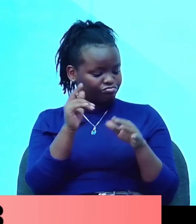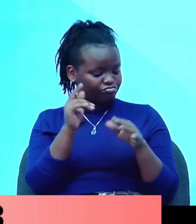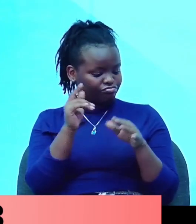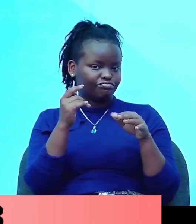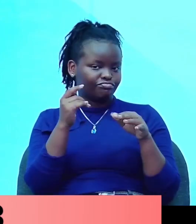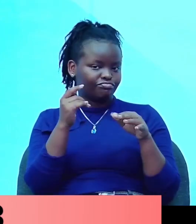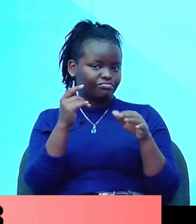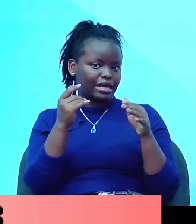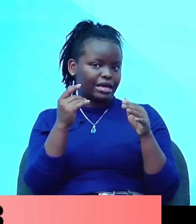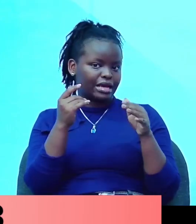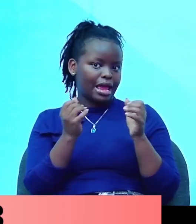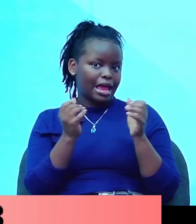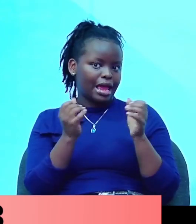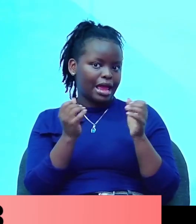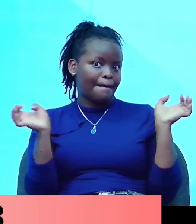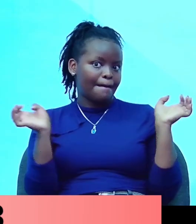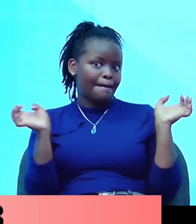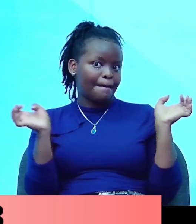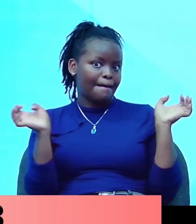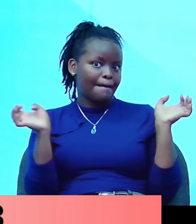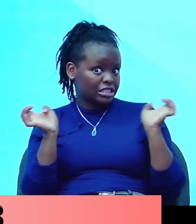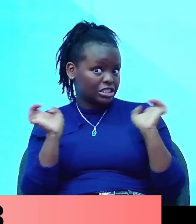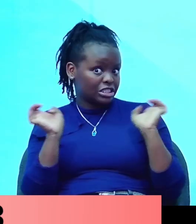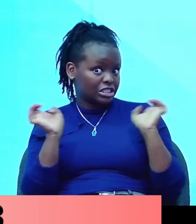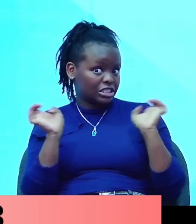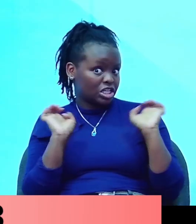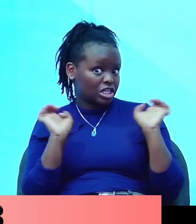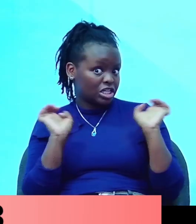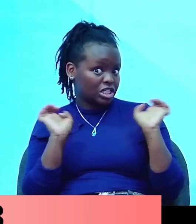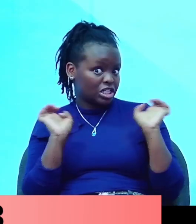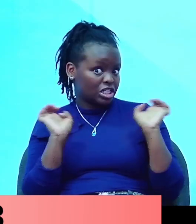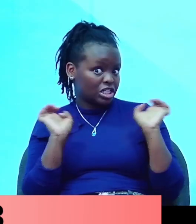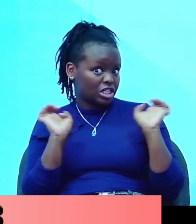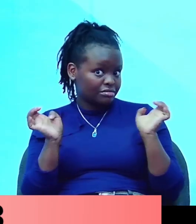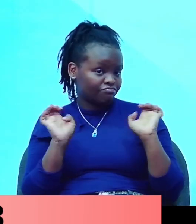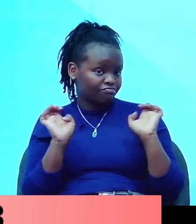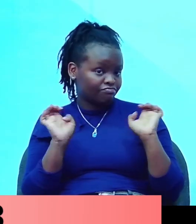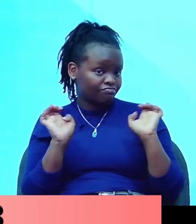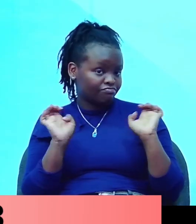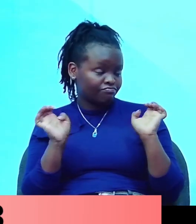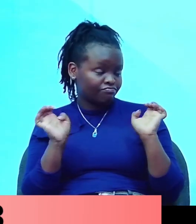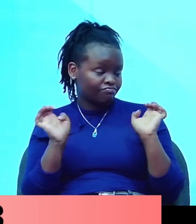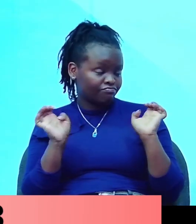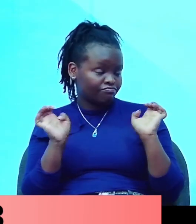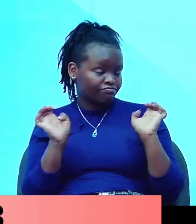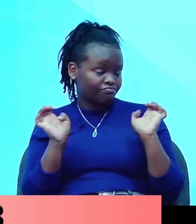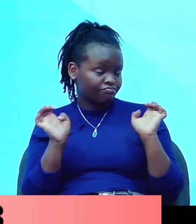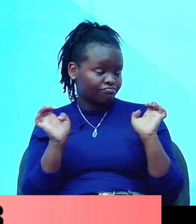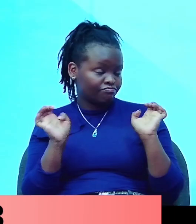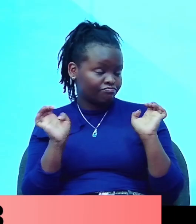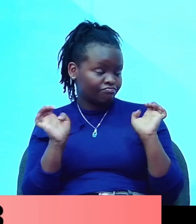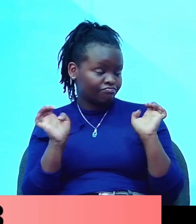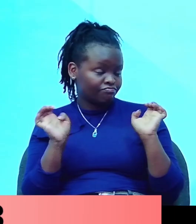or just to start putting money away is a good